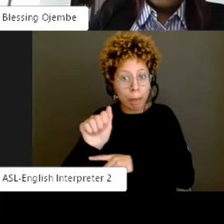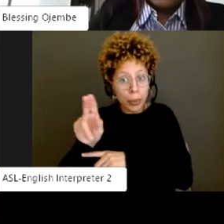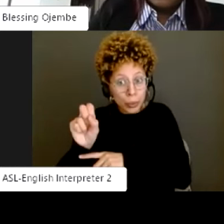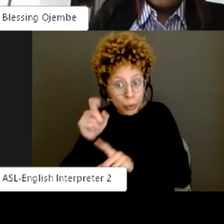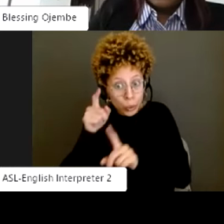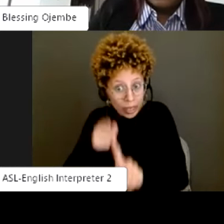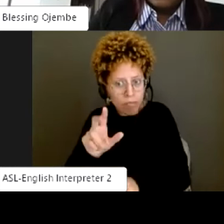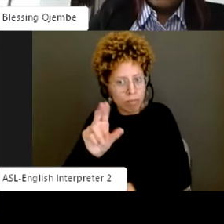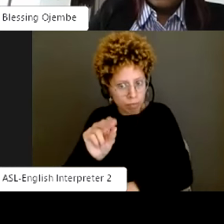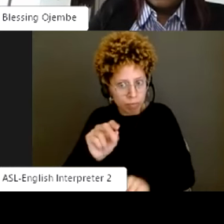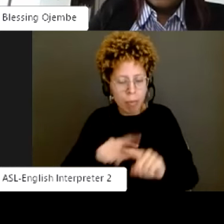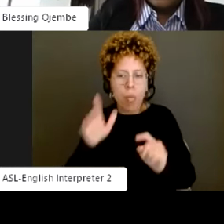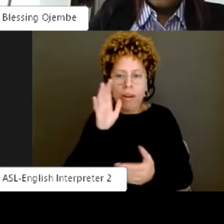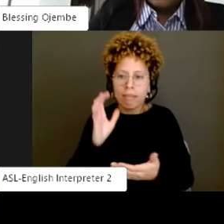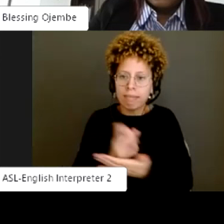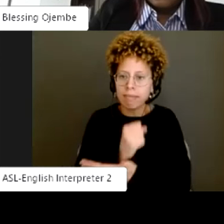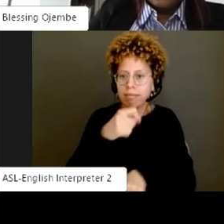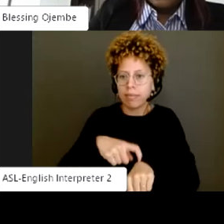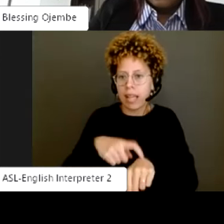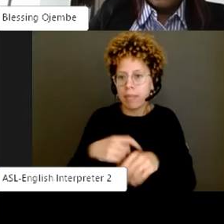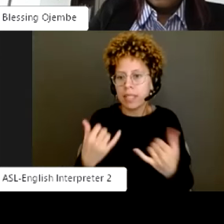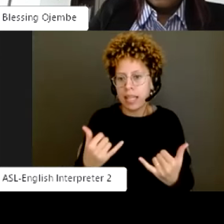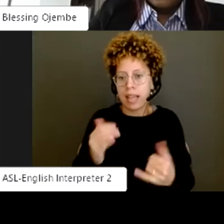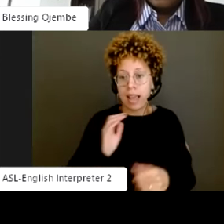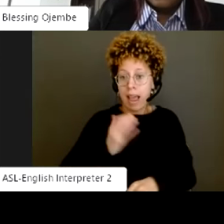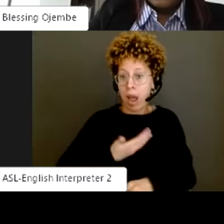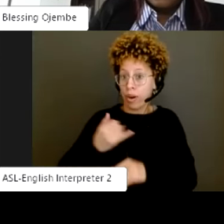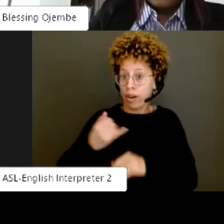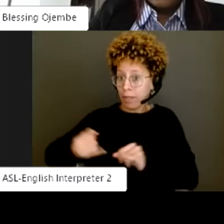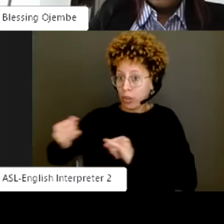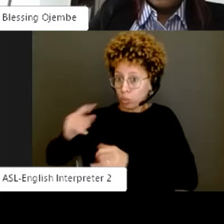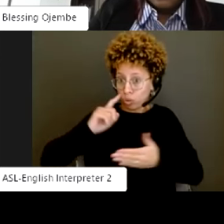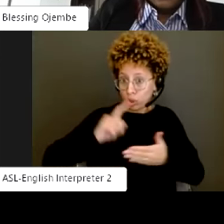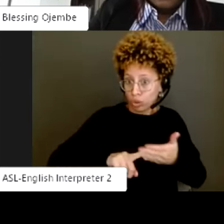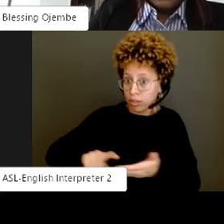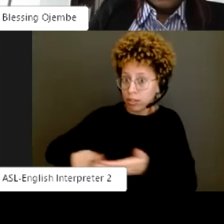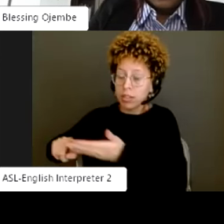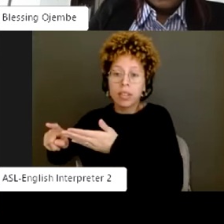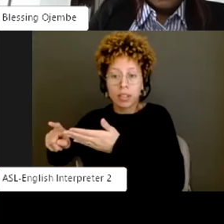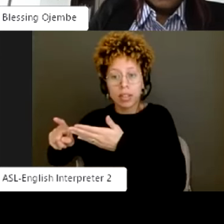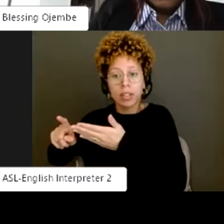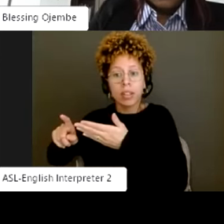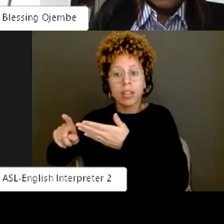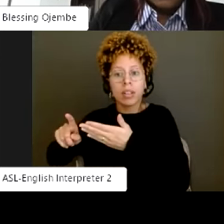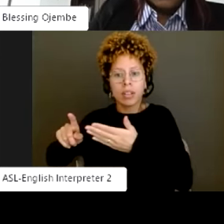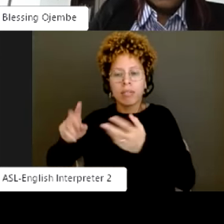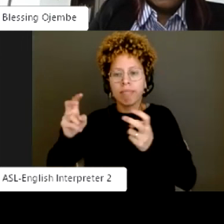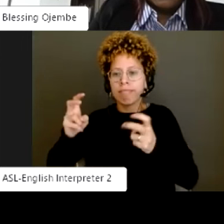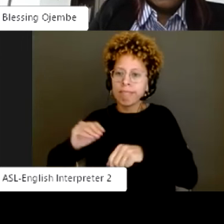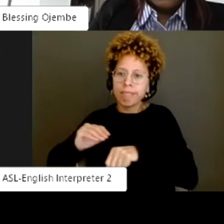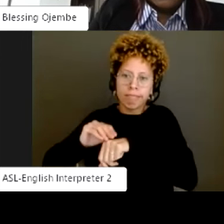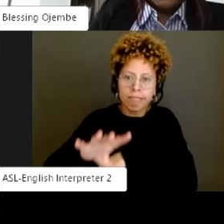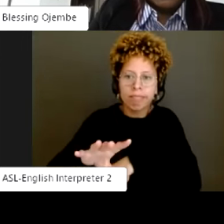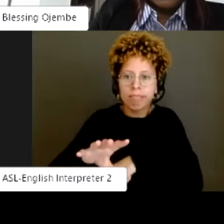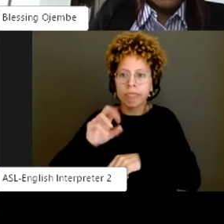going to take time today to see how has our individual researches influenced or contribute to